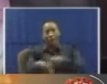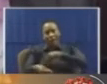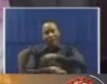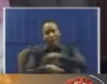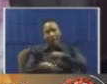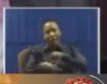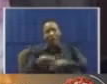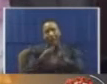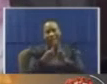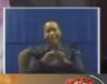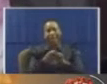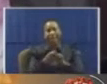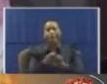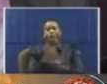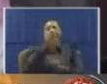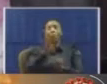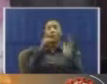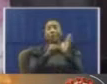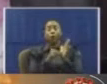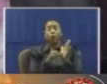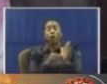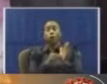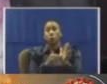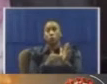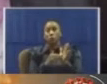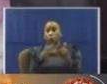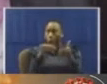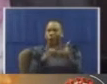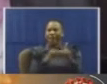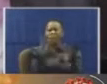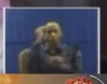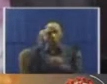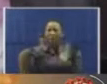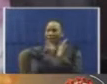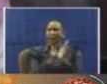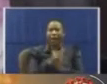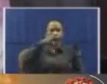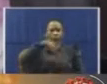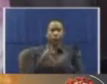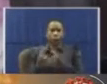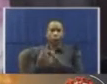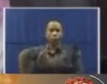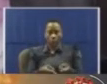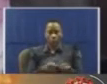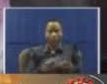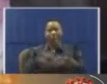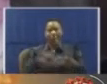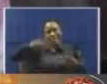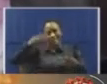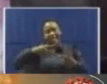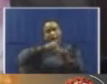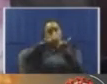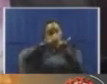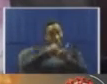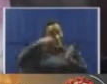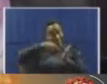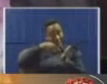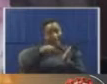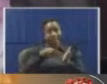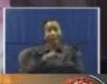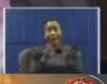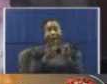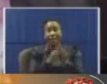$4 million at his farm while knowing that it is illegal to do so? Secondly, who brought the foreign currency on the farm,